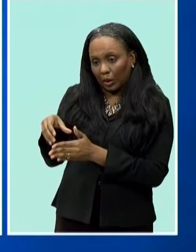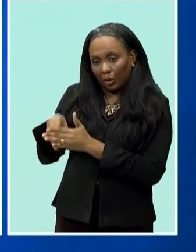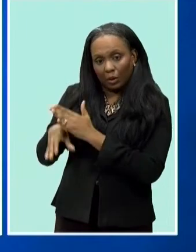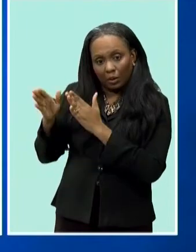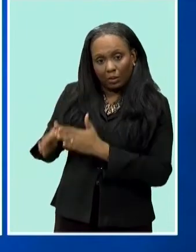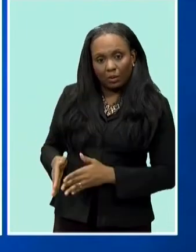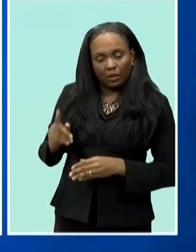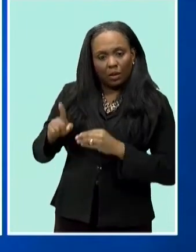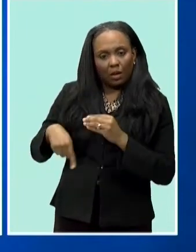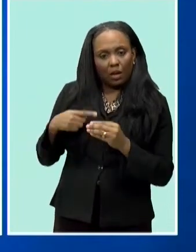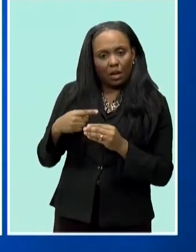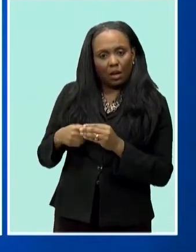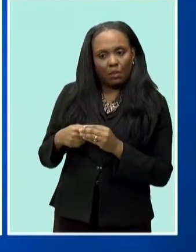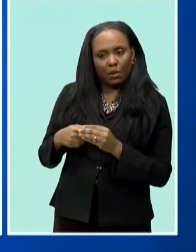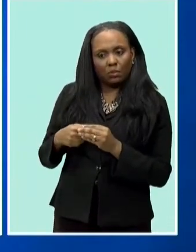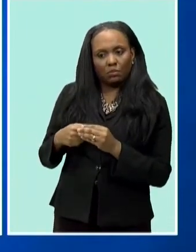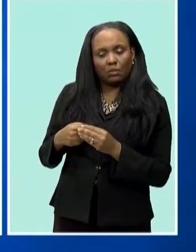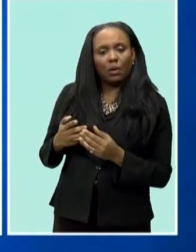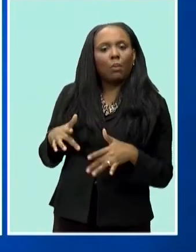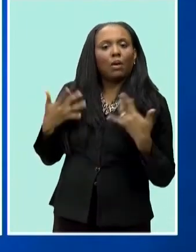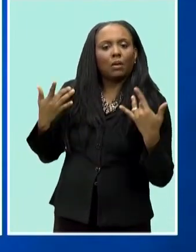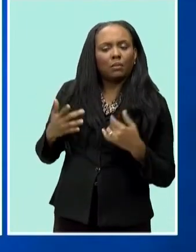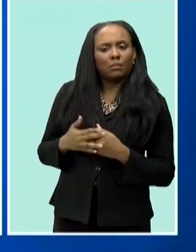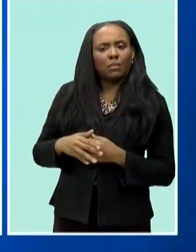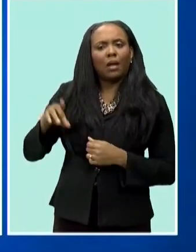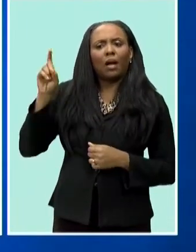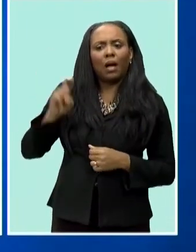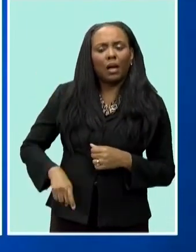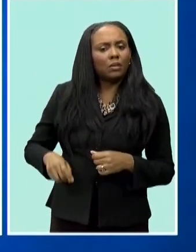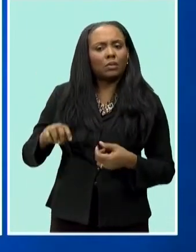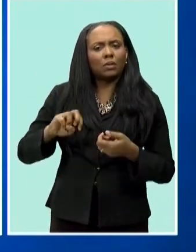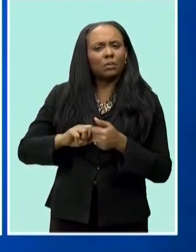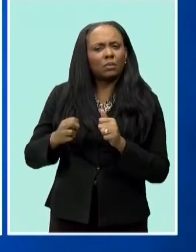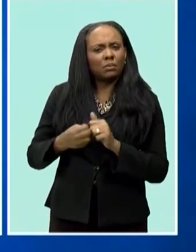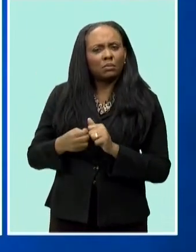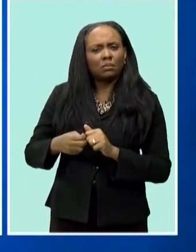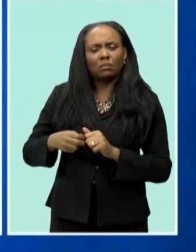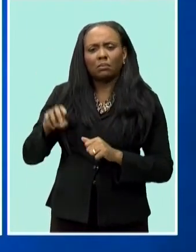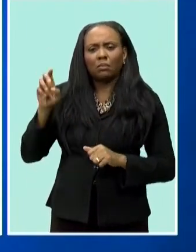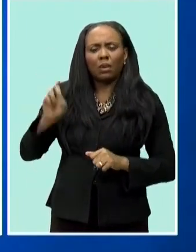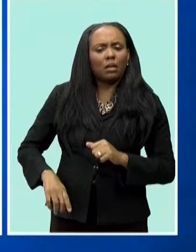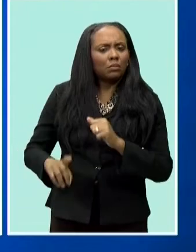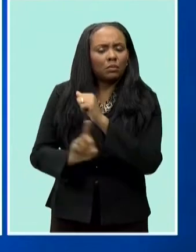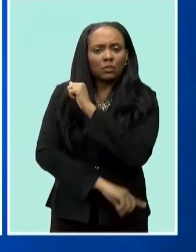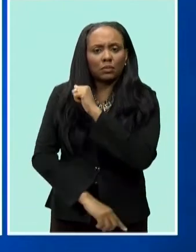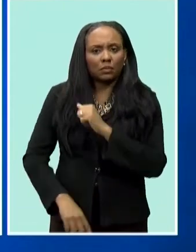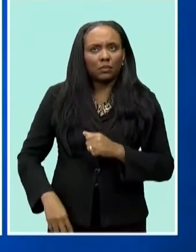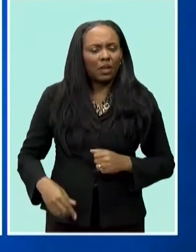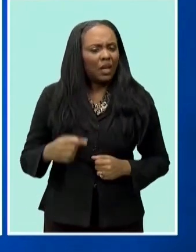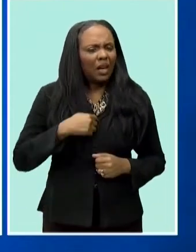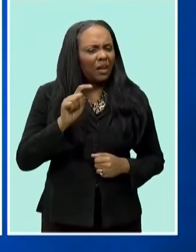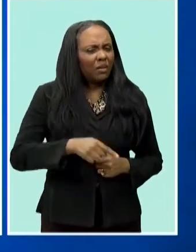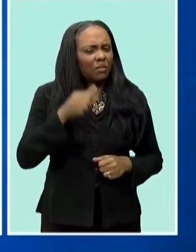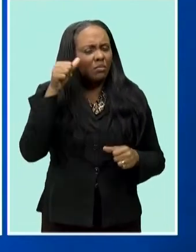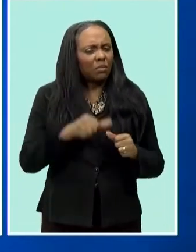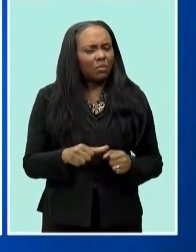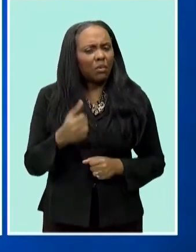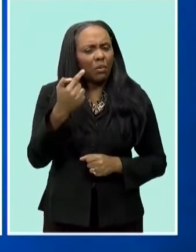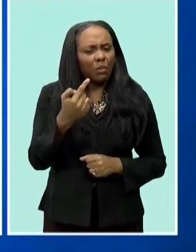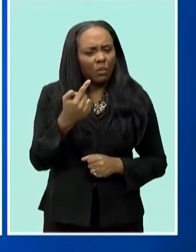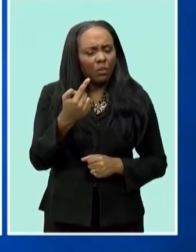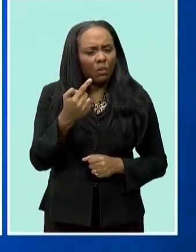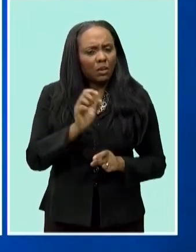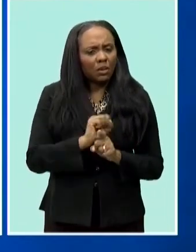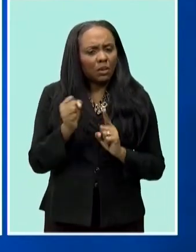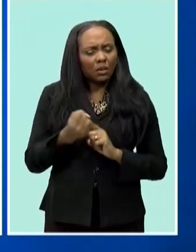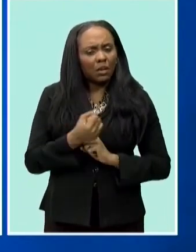about operations. That must be an offense. The only one I can immediately recall is the tipping off offense in poker, but